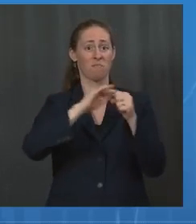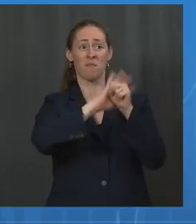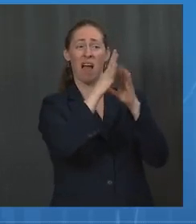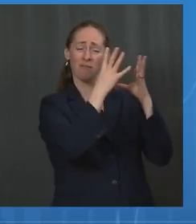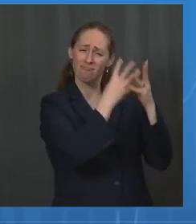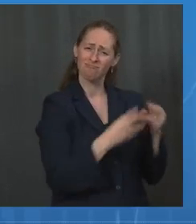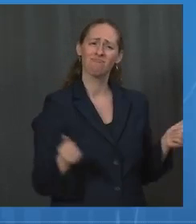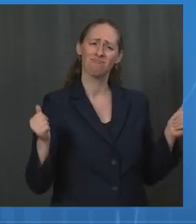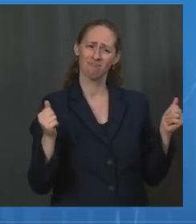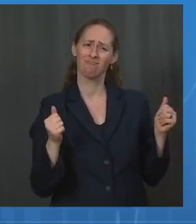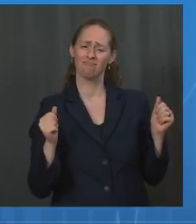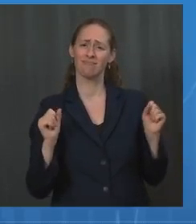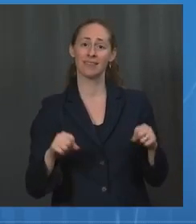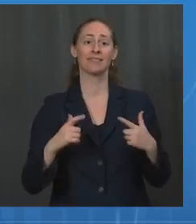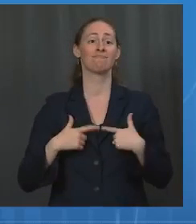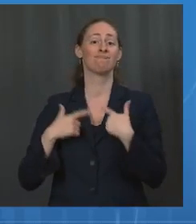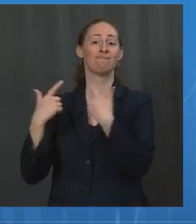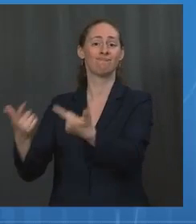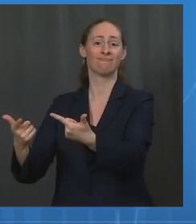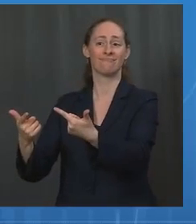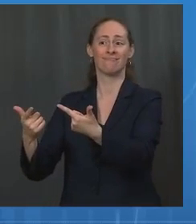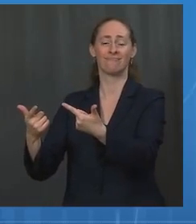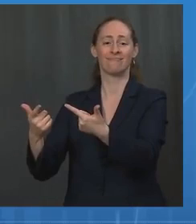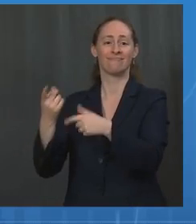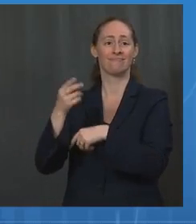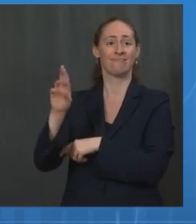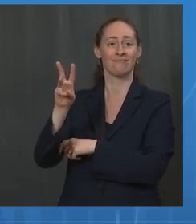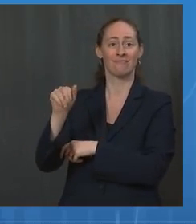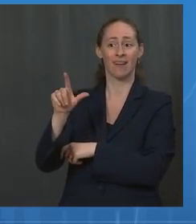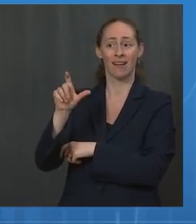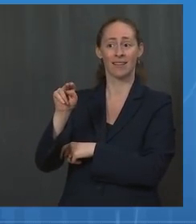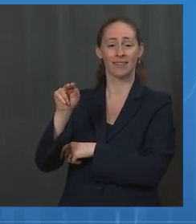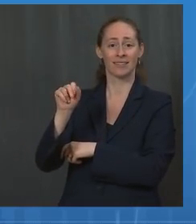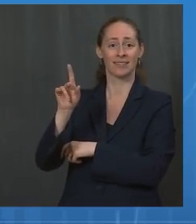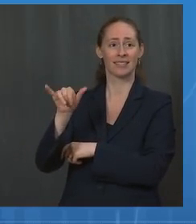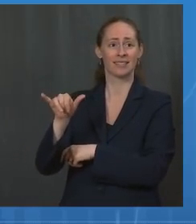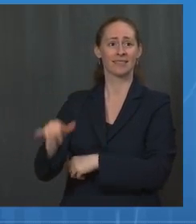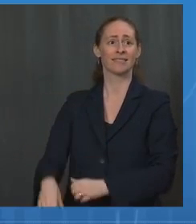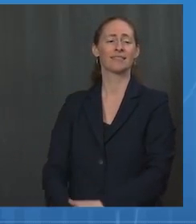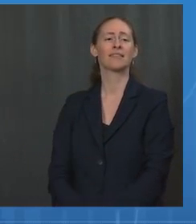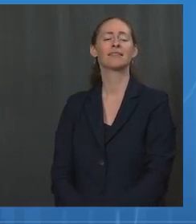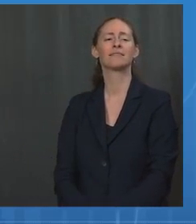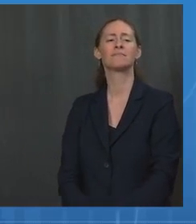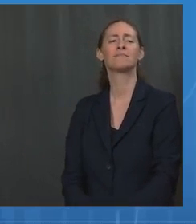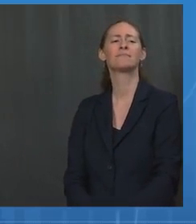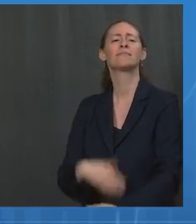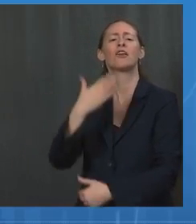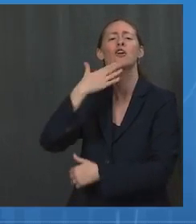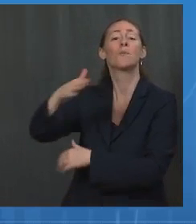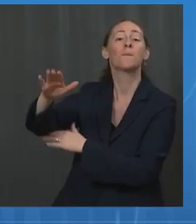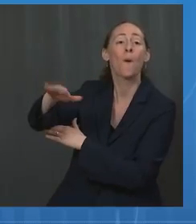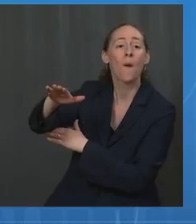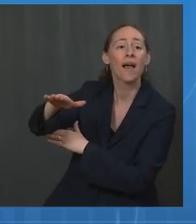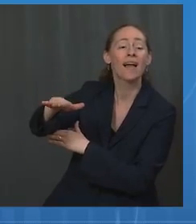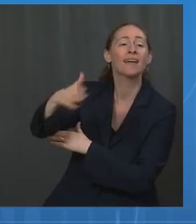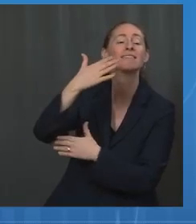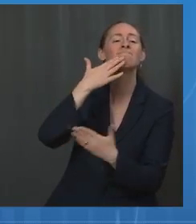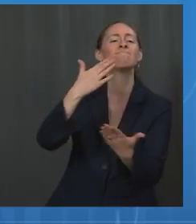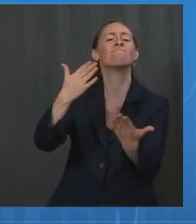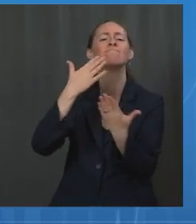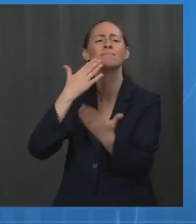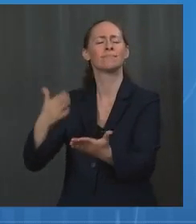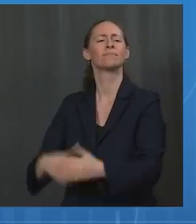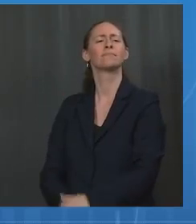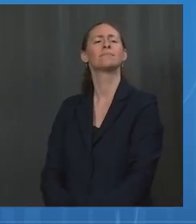Dr. Walensky. Dr. Walensky. Thank you, Jeff. Good morning, everyone. We'll begin with an overview of the data.